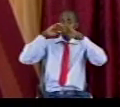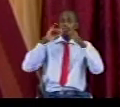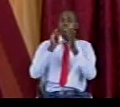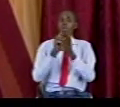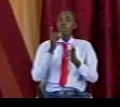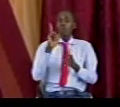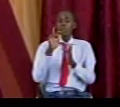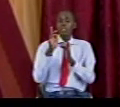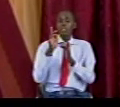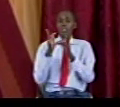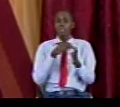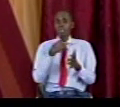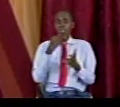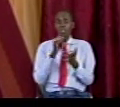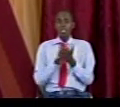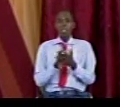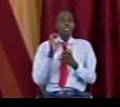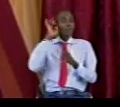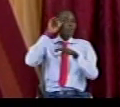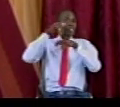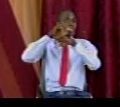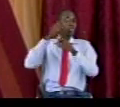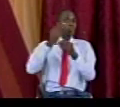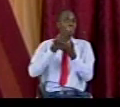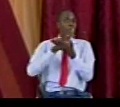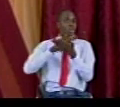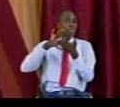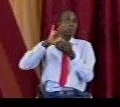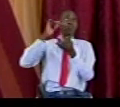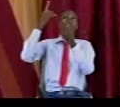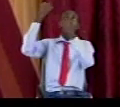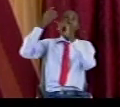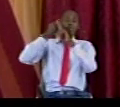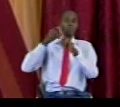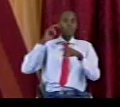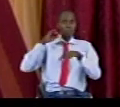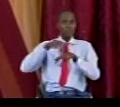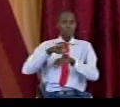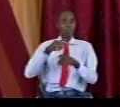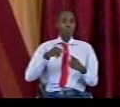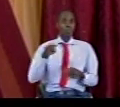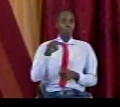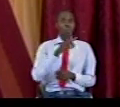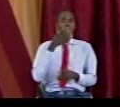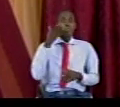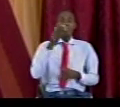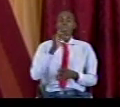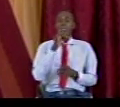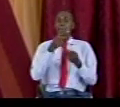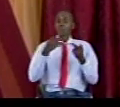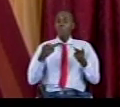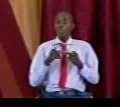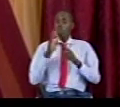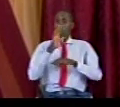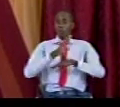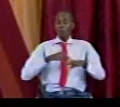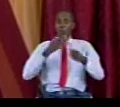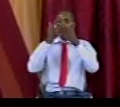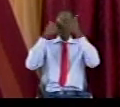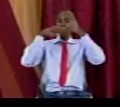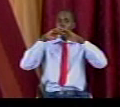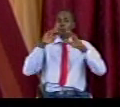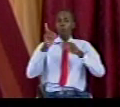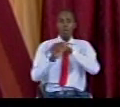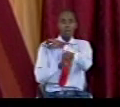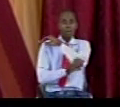the Comforter, unto you. There's a place called heaven. That's where Abraham, Isaac, and Jacob, where David and the